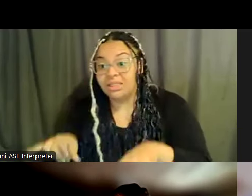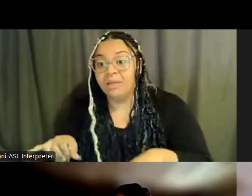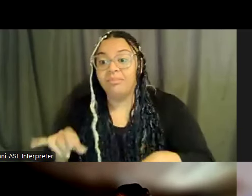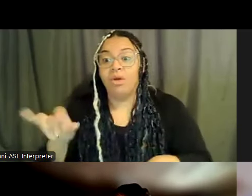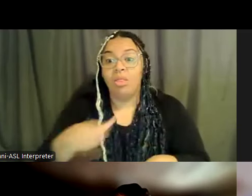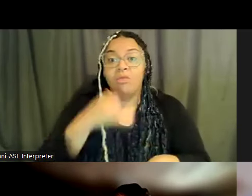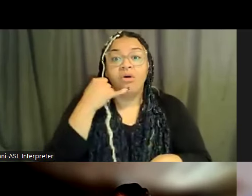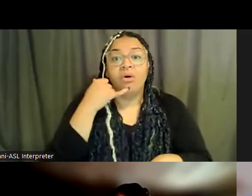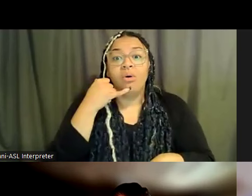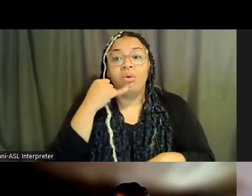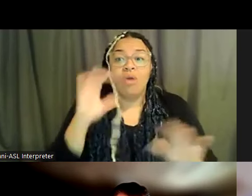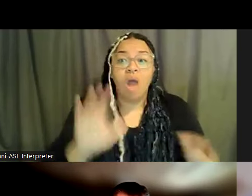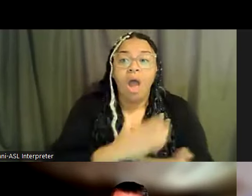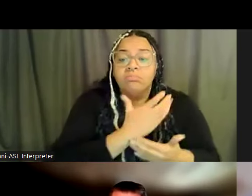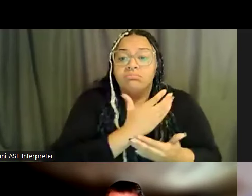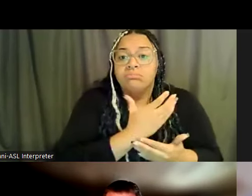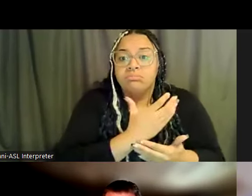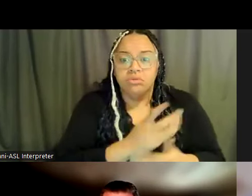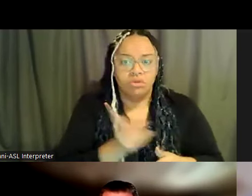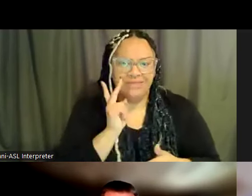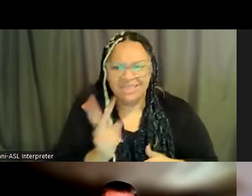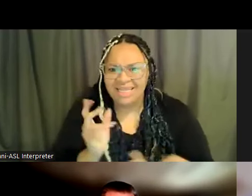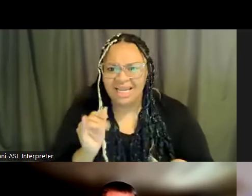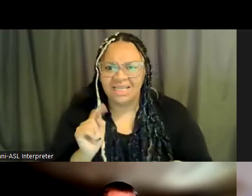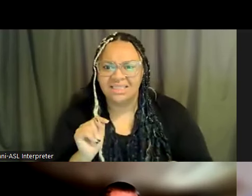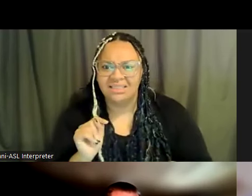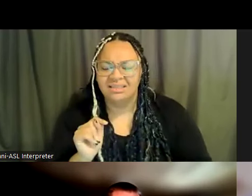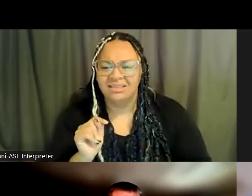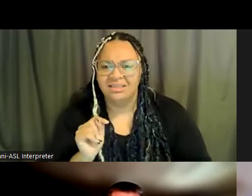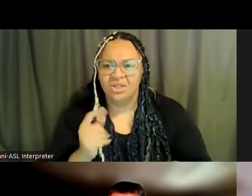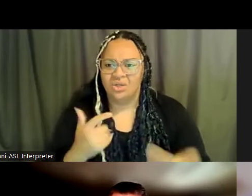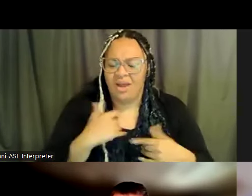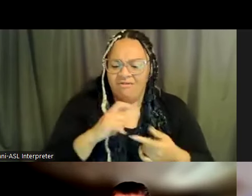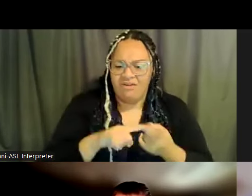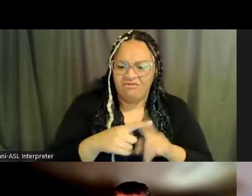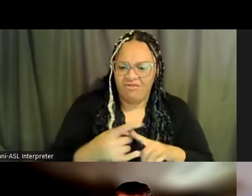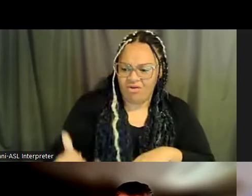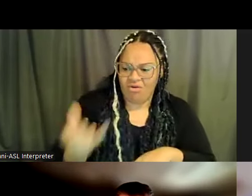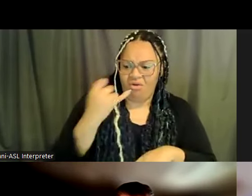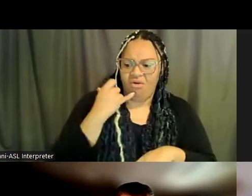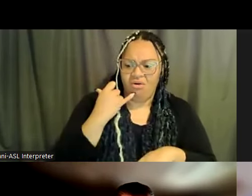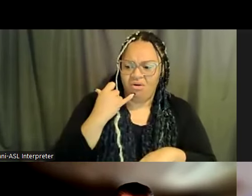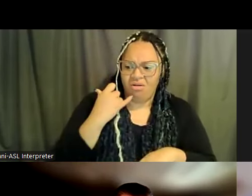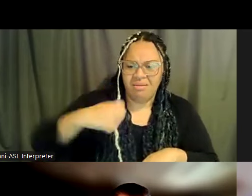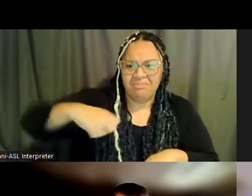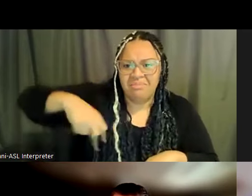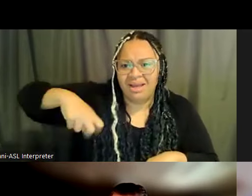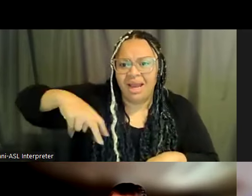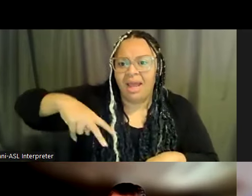somebody, you've seen it. You have a friend call you in the middle of the night